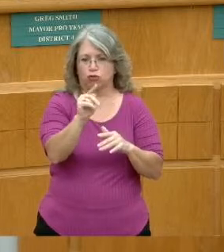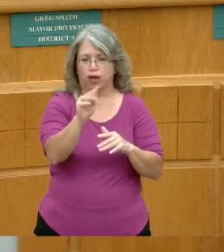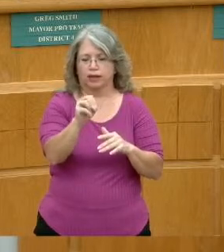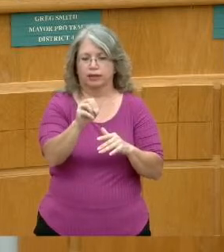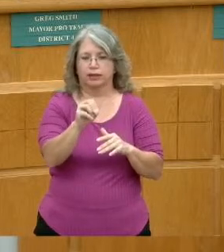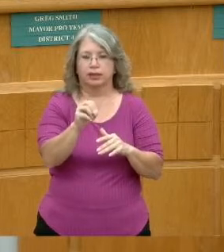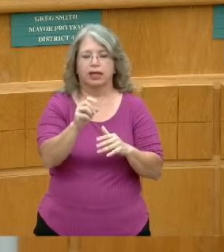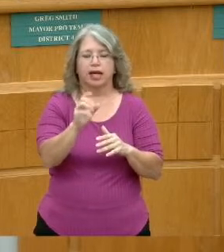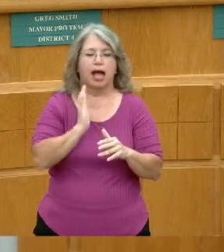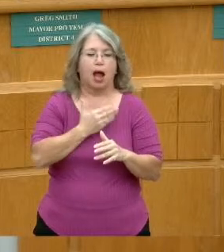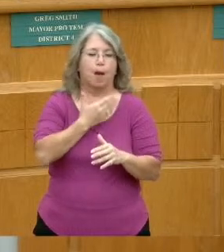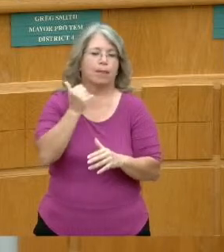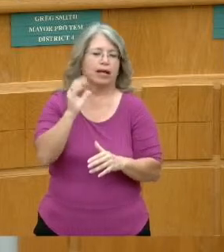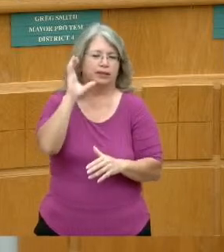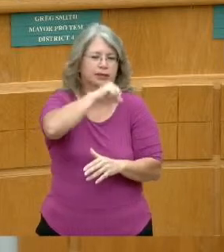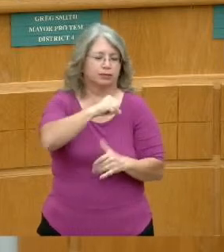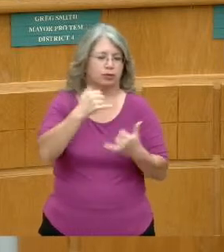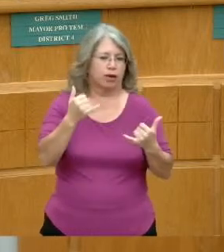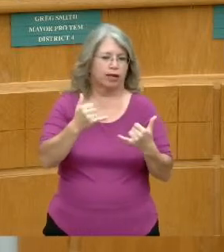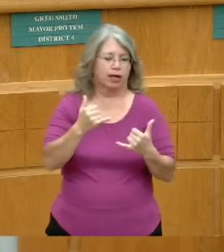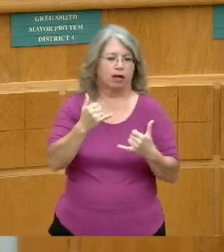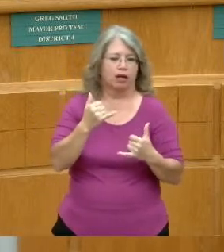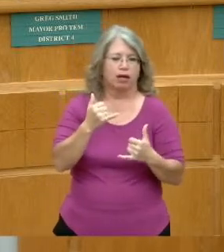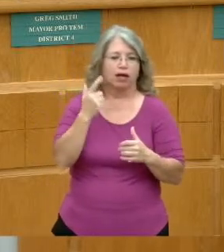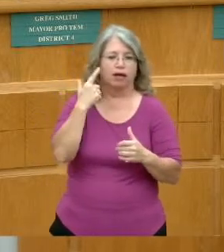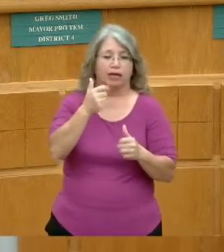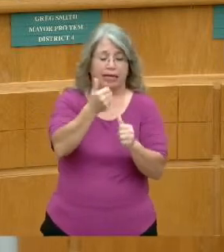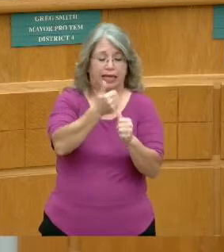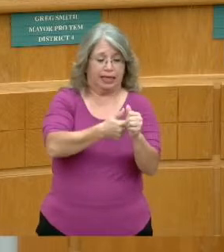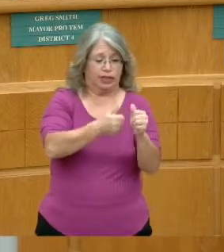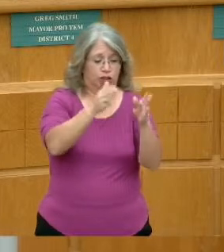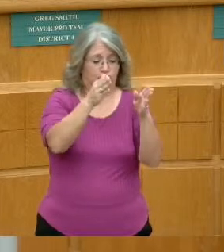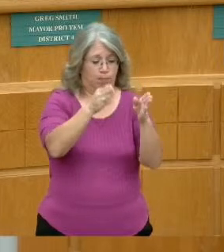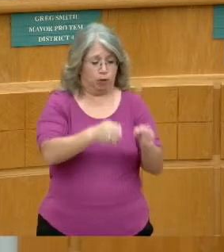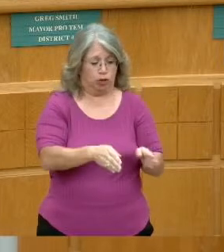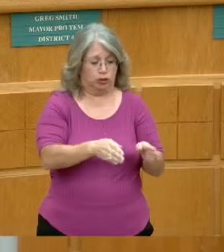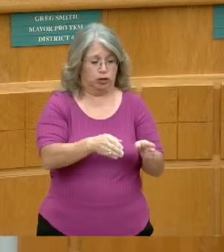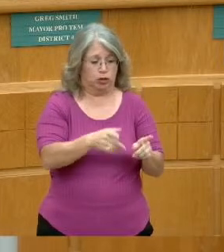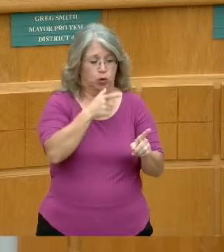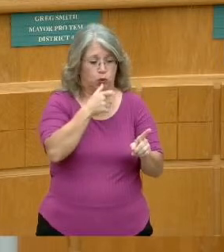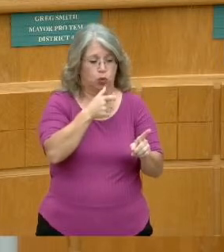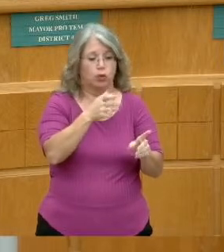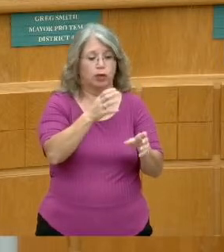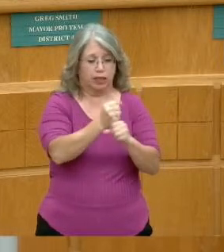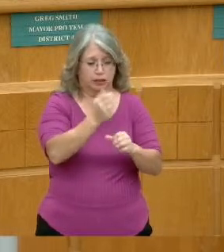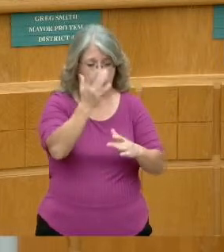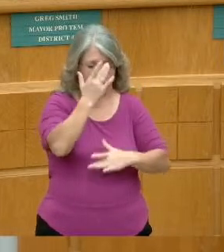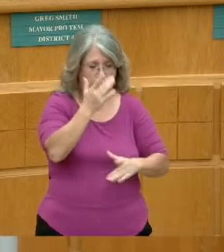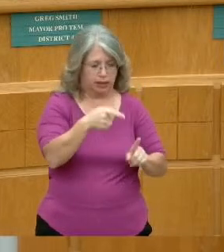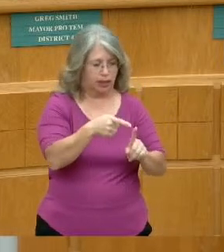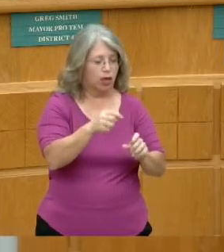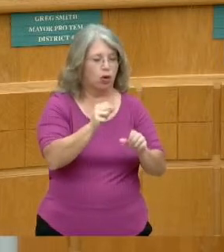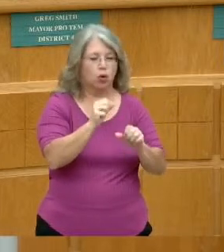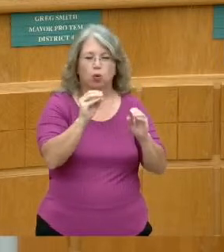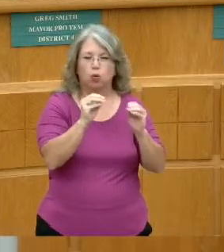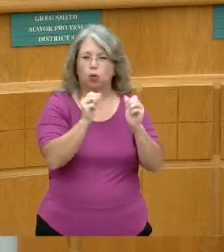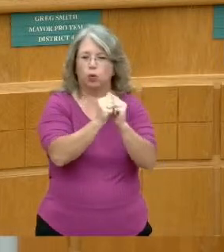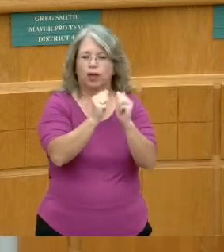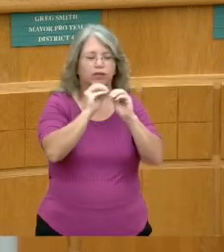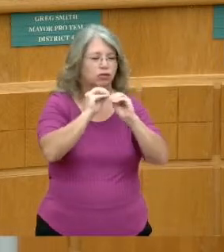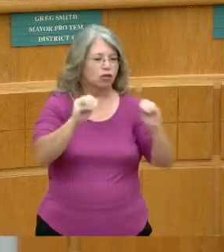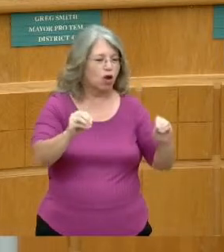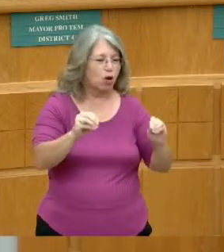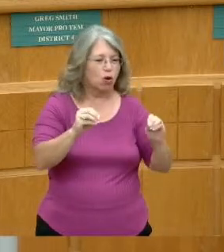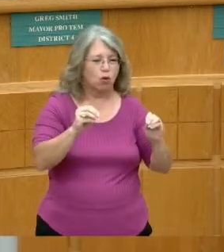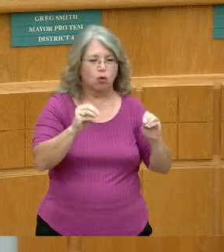with COVID-19, if we did no effort, if we put no effort into mitigation, if we put no effort into social distancing, if there was no stay at